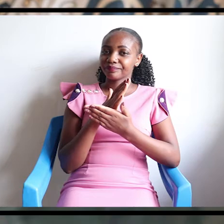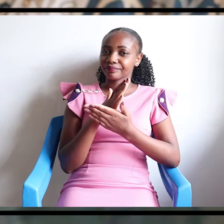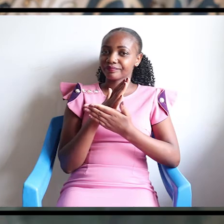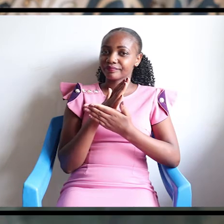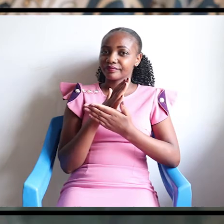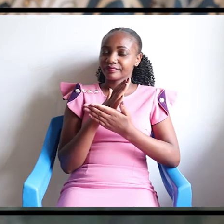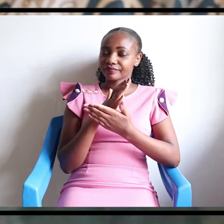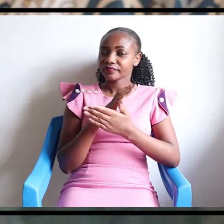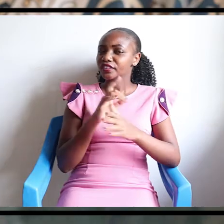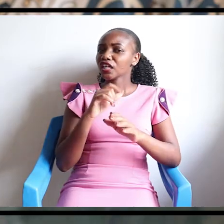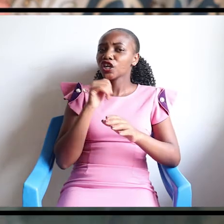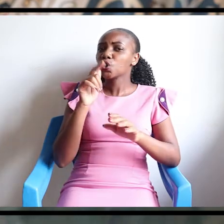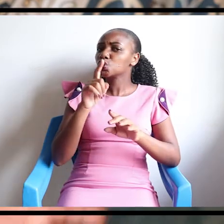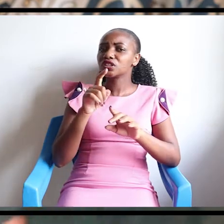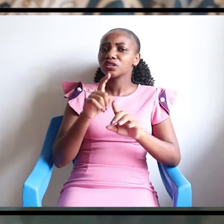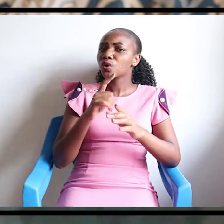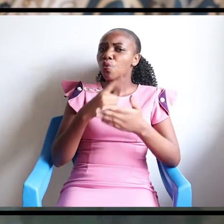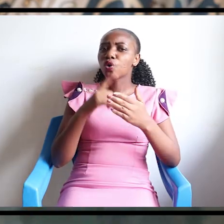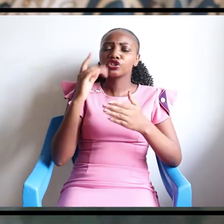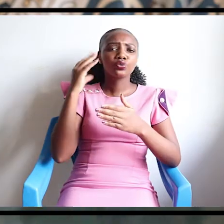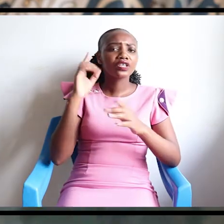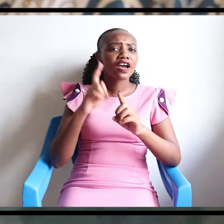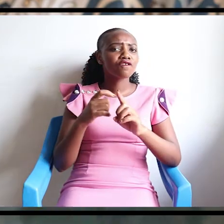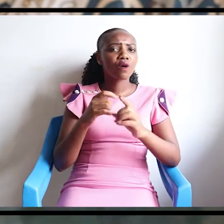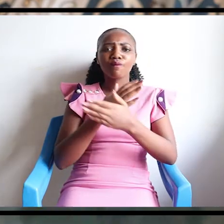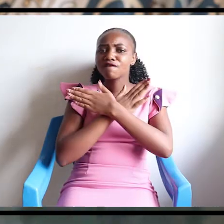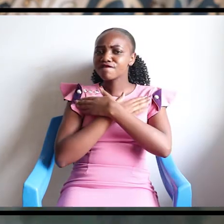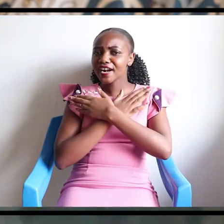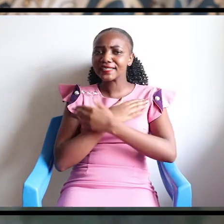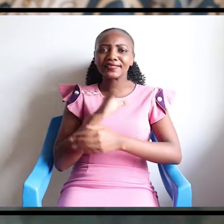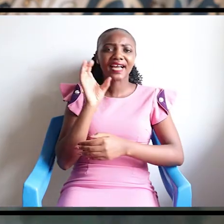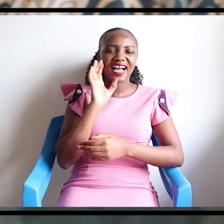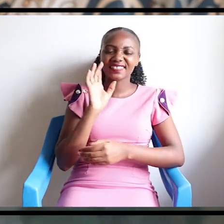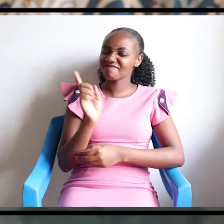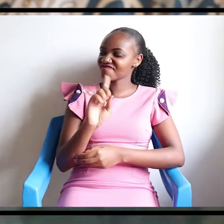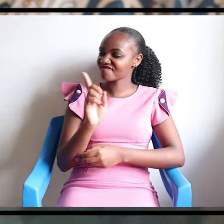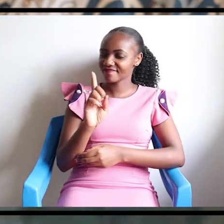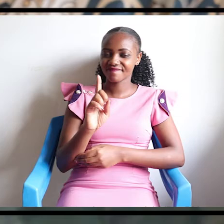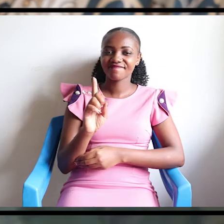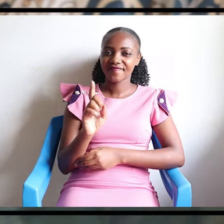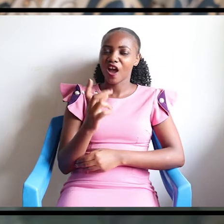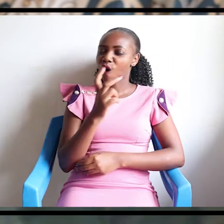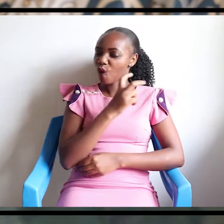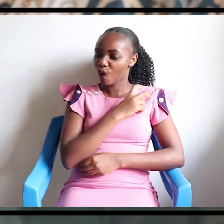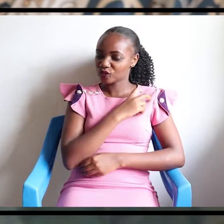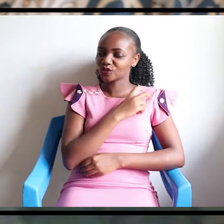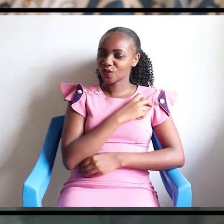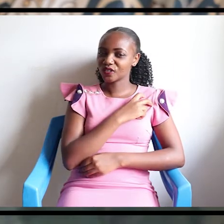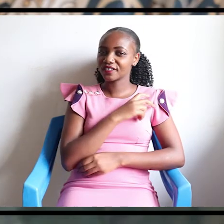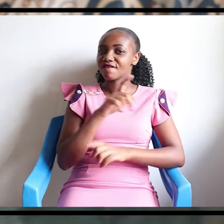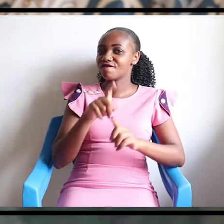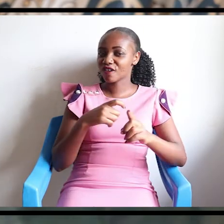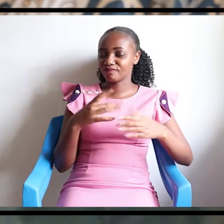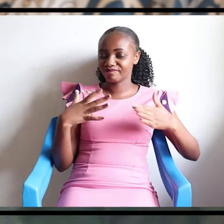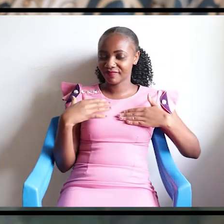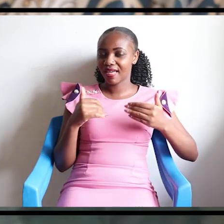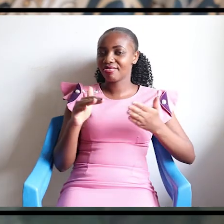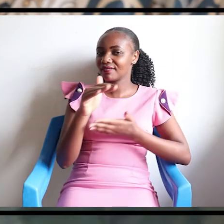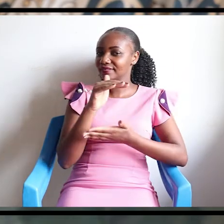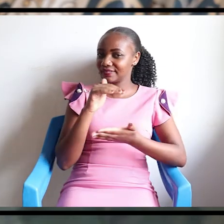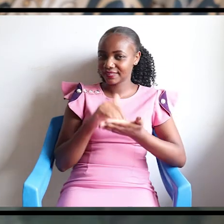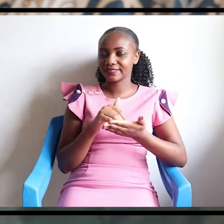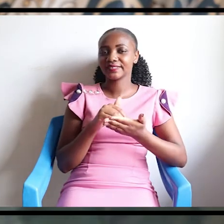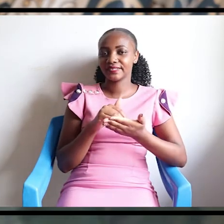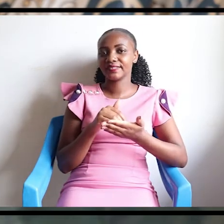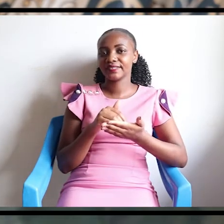from your friend, from your mother, from your cousin, from so many women around us. We are here to get information, and